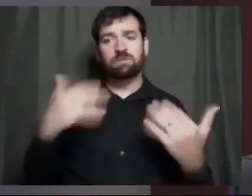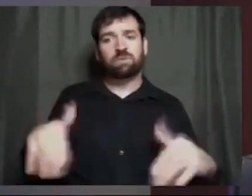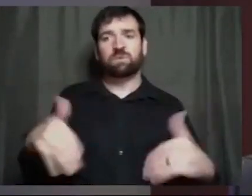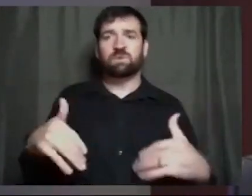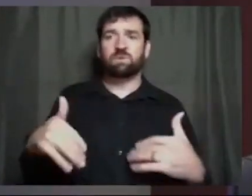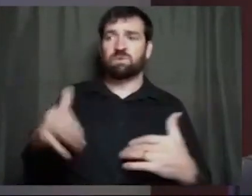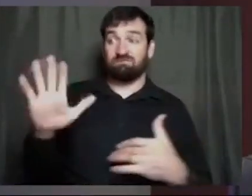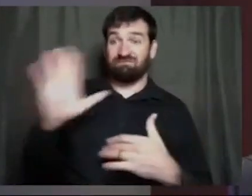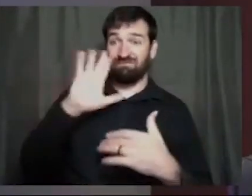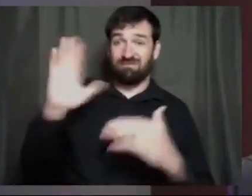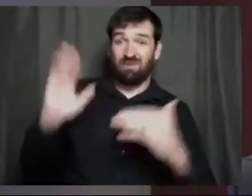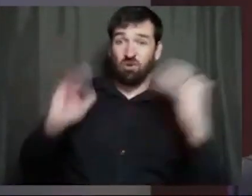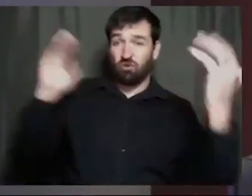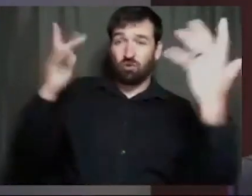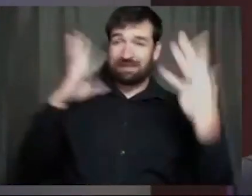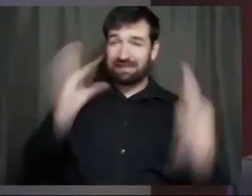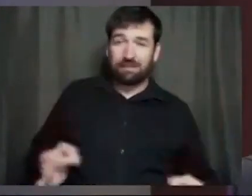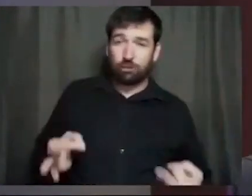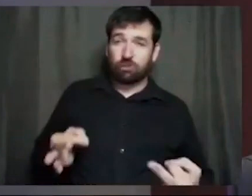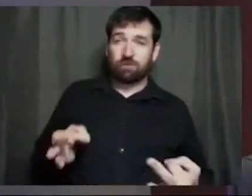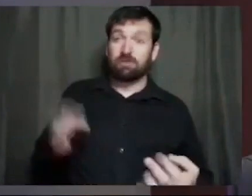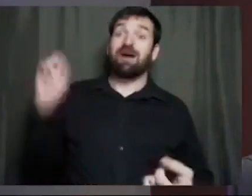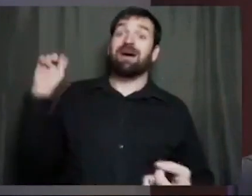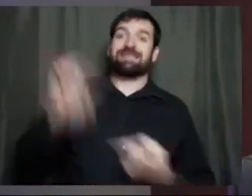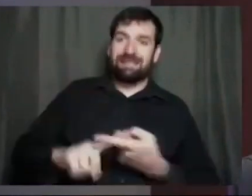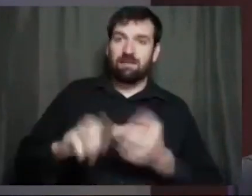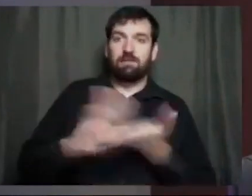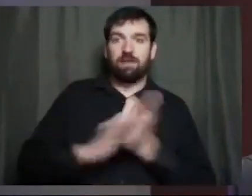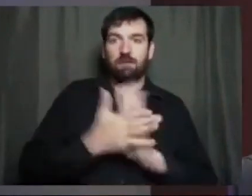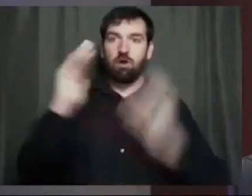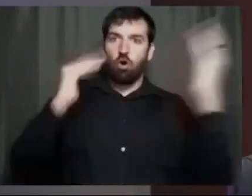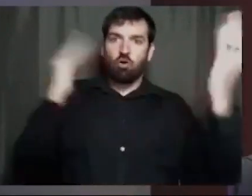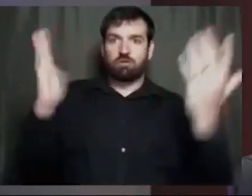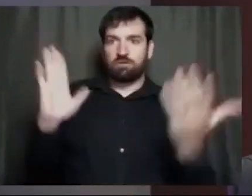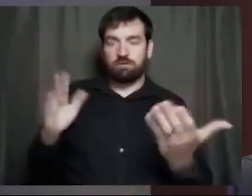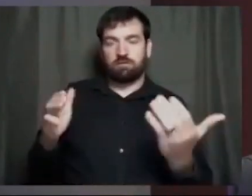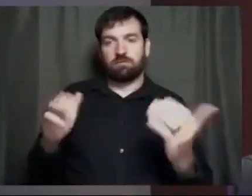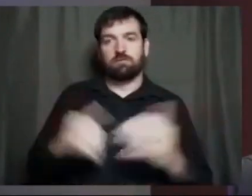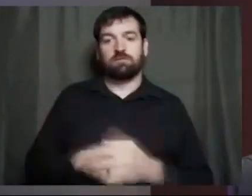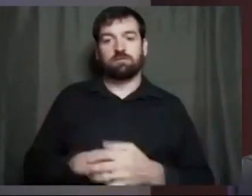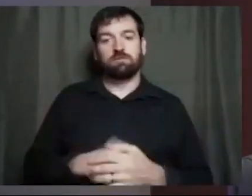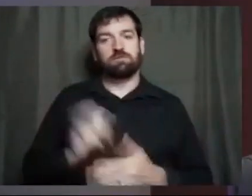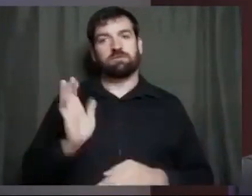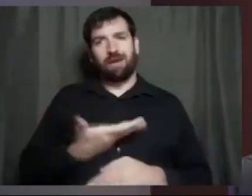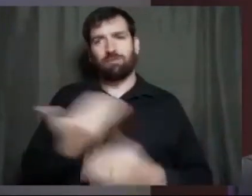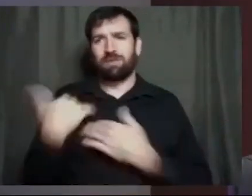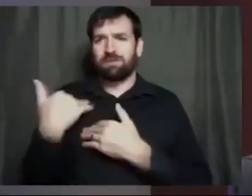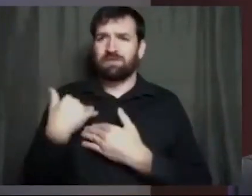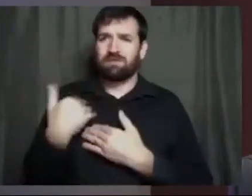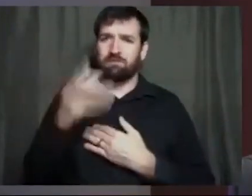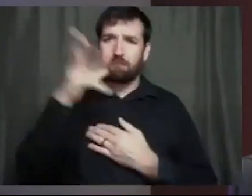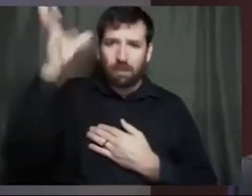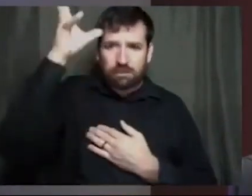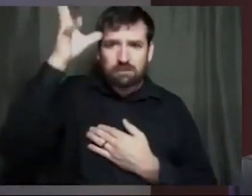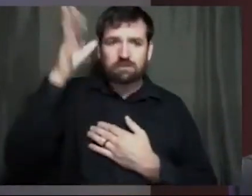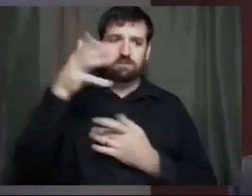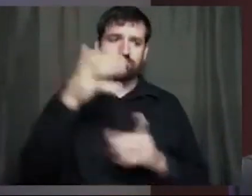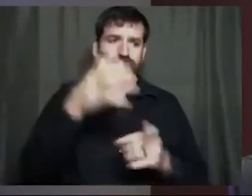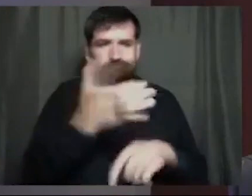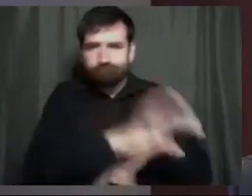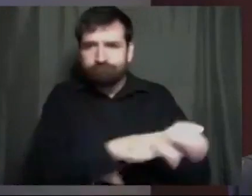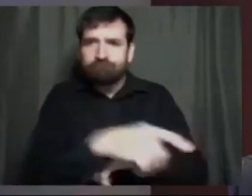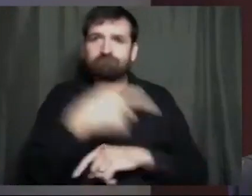their whole lives, right, until they grow up and become adults. So, it's our responsibility as parents to make our kids brush their teeth and eat their vegetables and